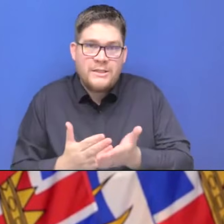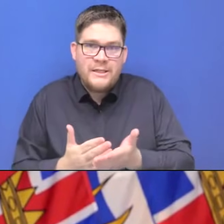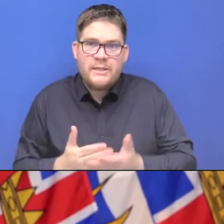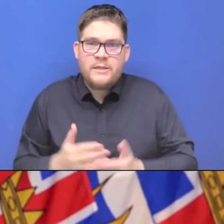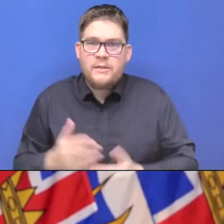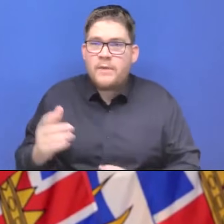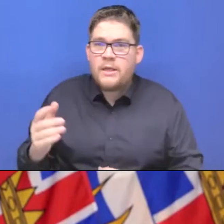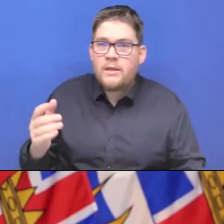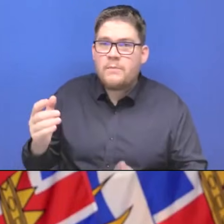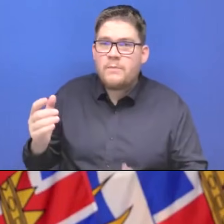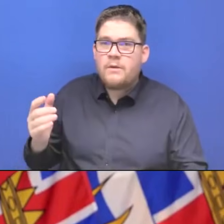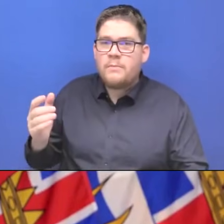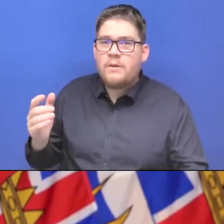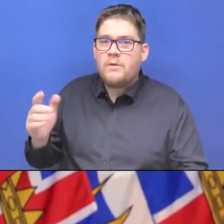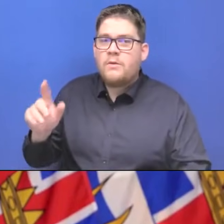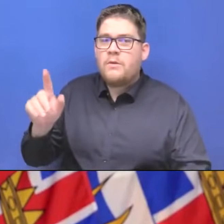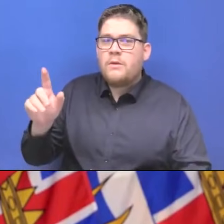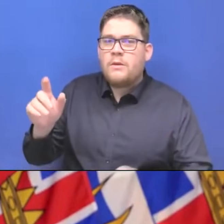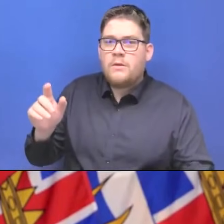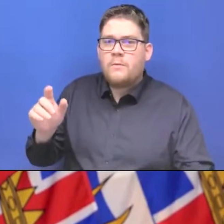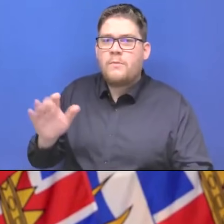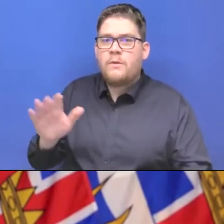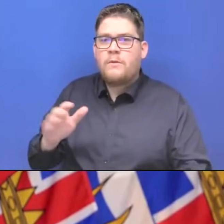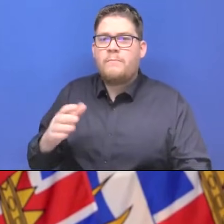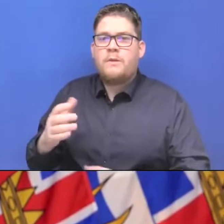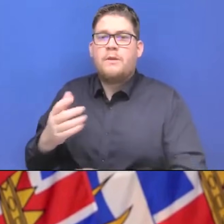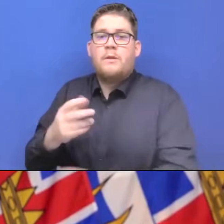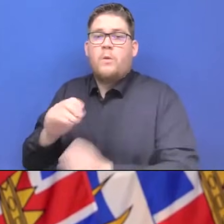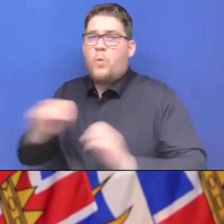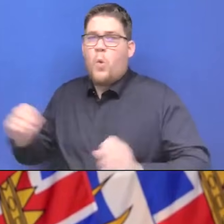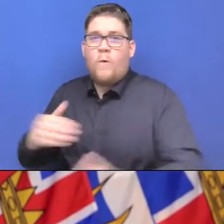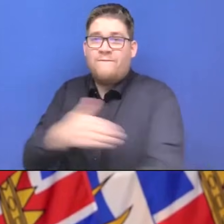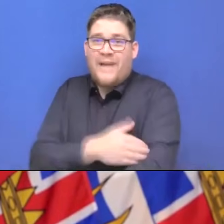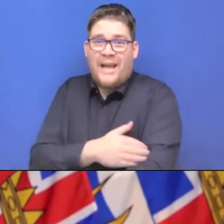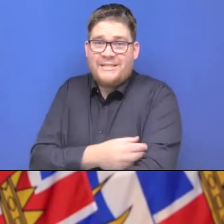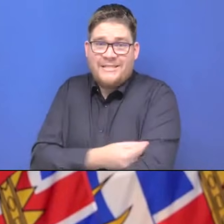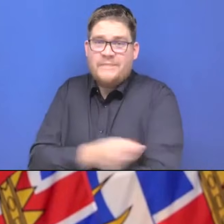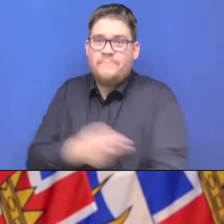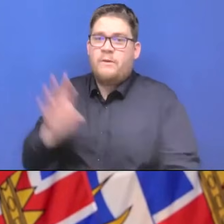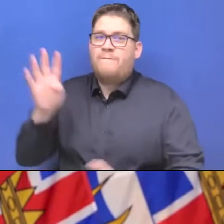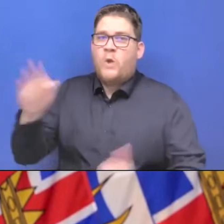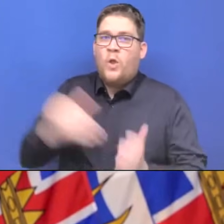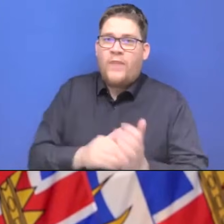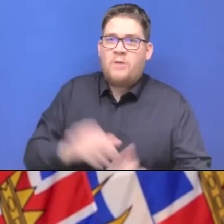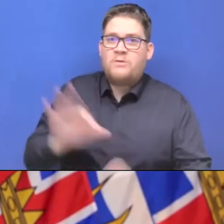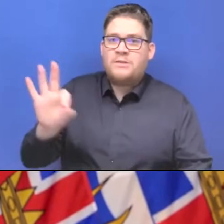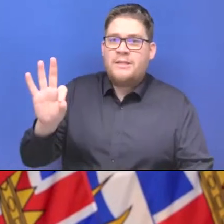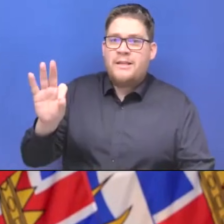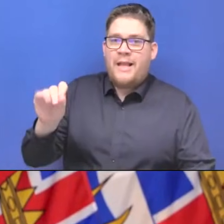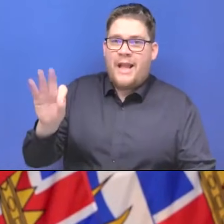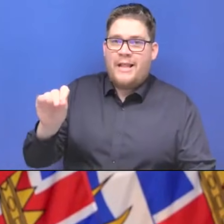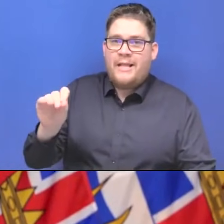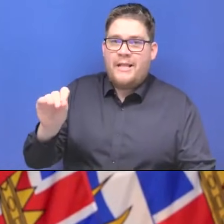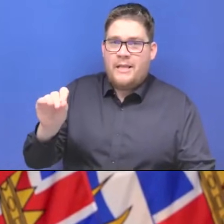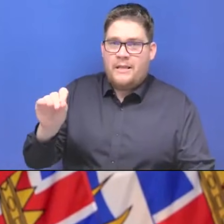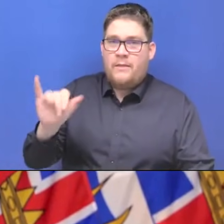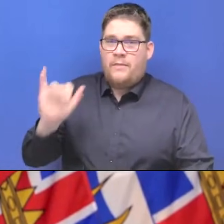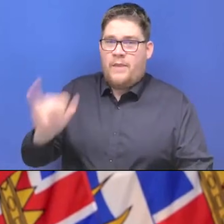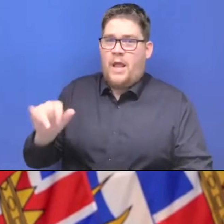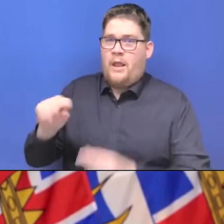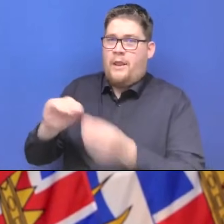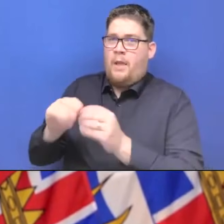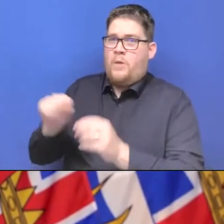2,626, not vaccinated 4,090. So those are the significant numbers, and